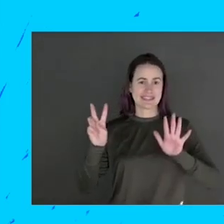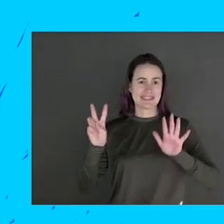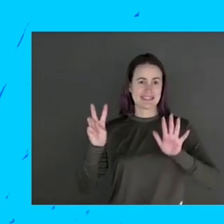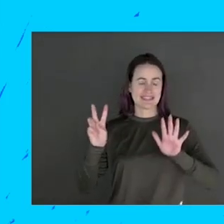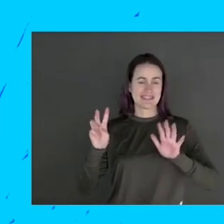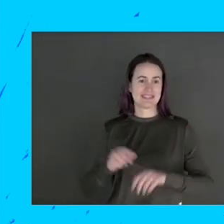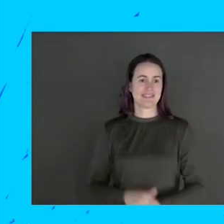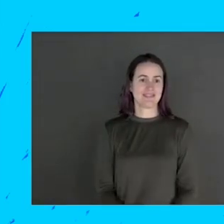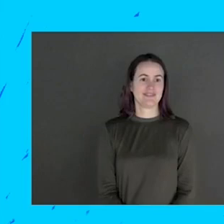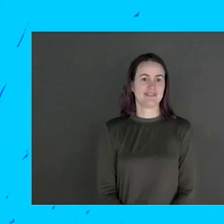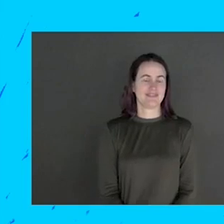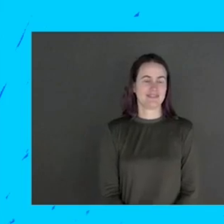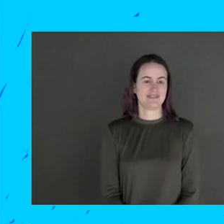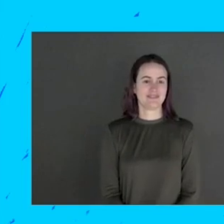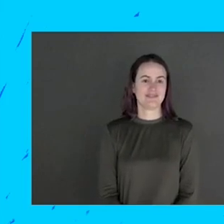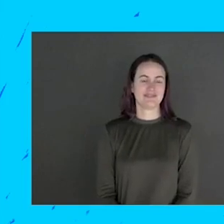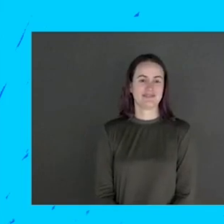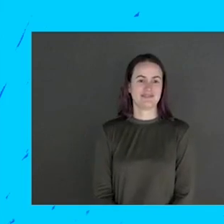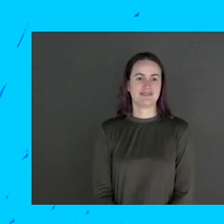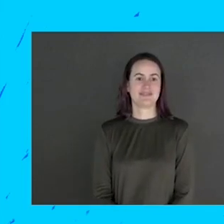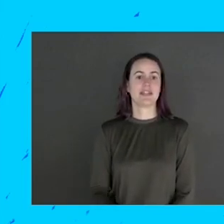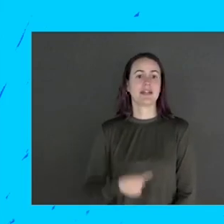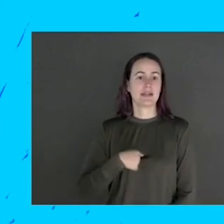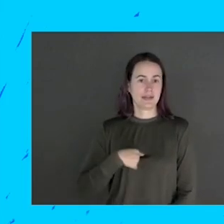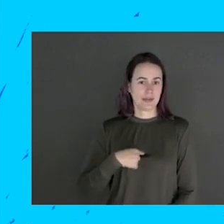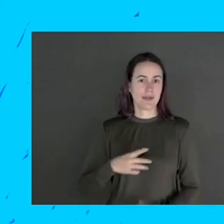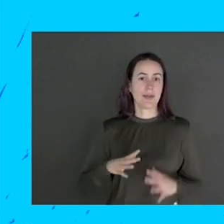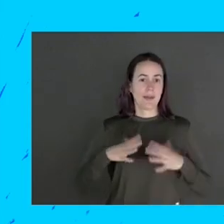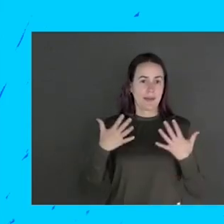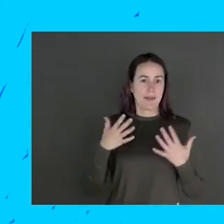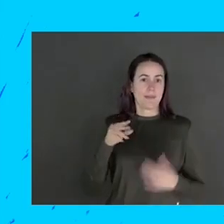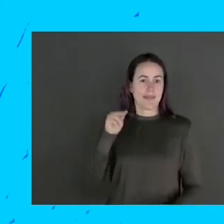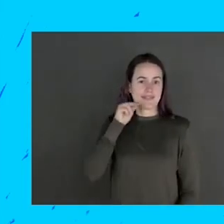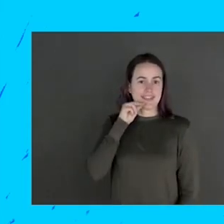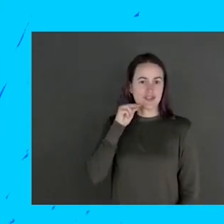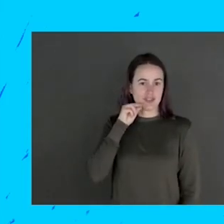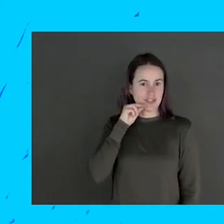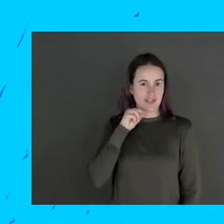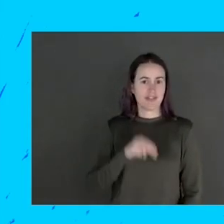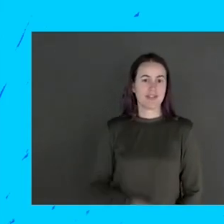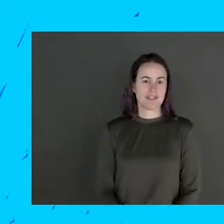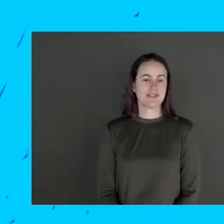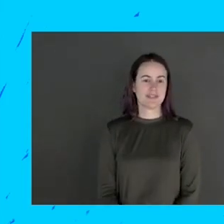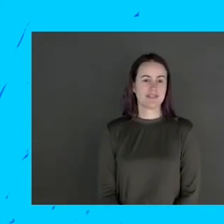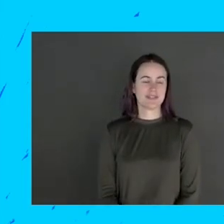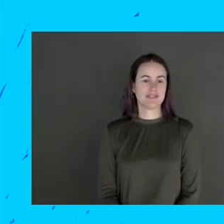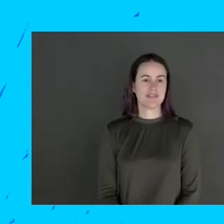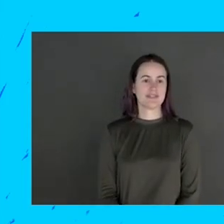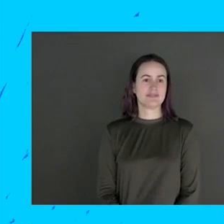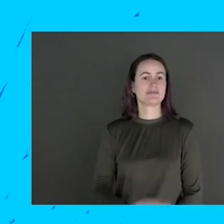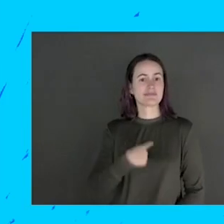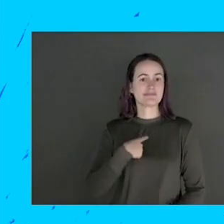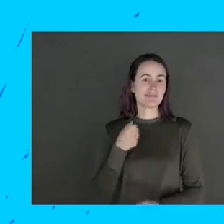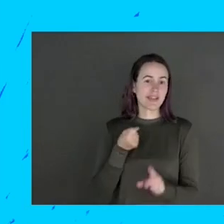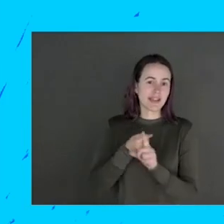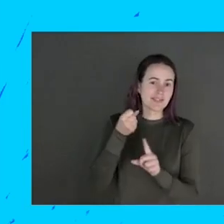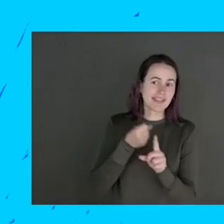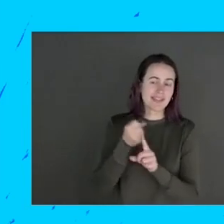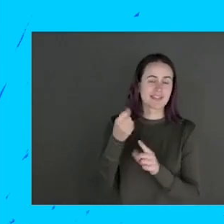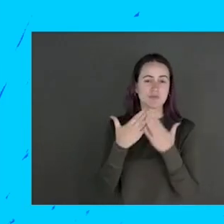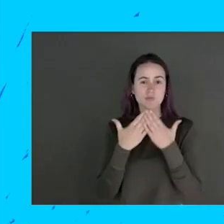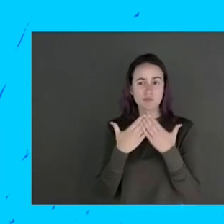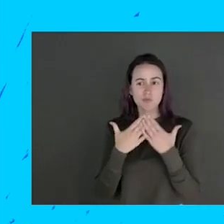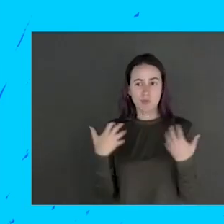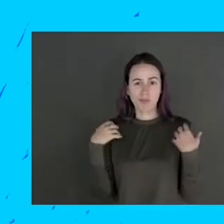North, Ebonyi State, Nigeria. I am a peer educator and an advocate for school health